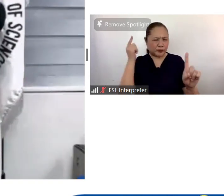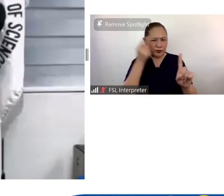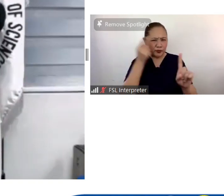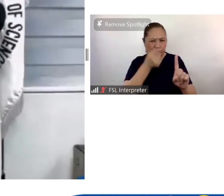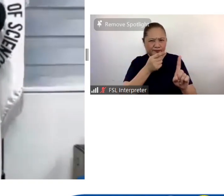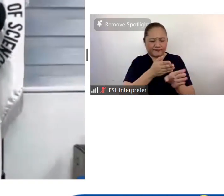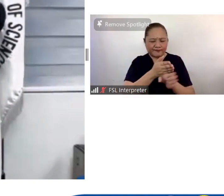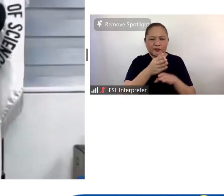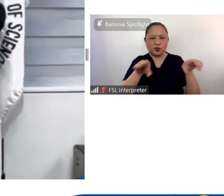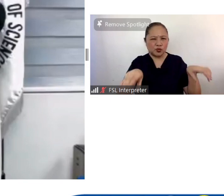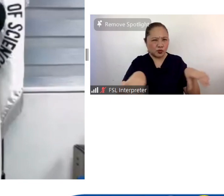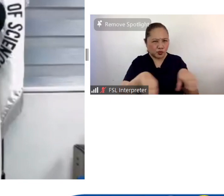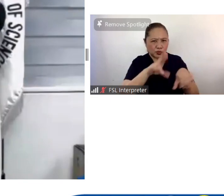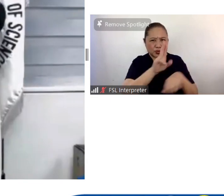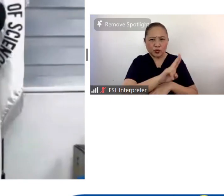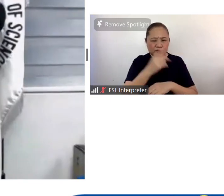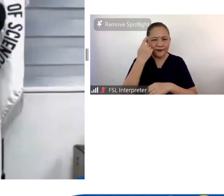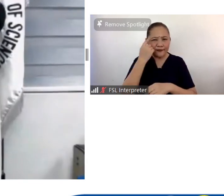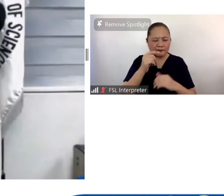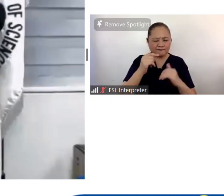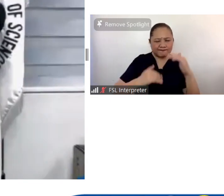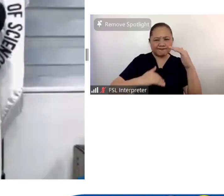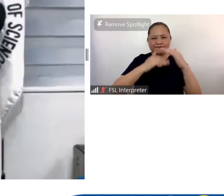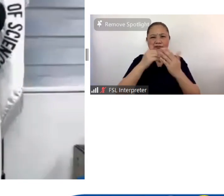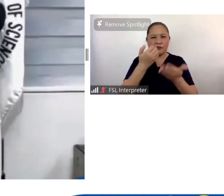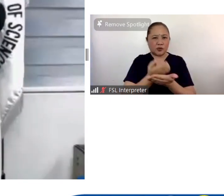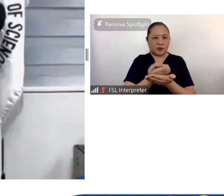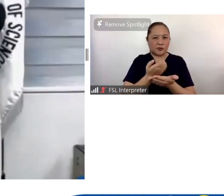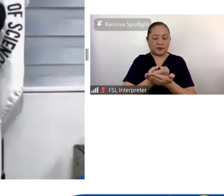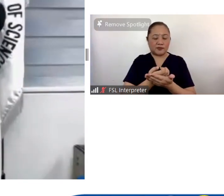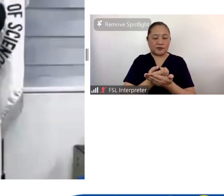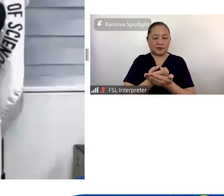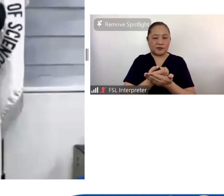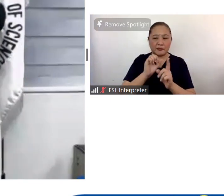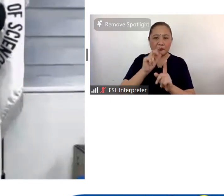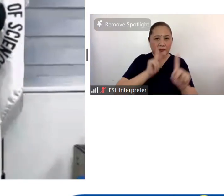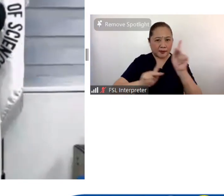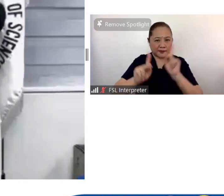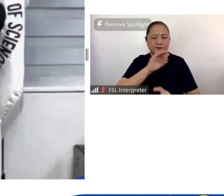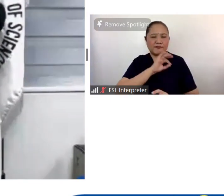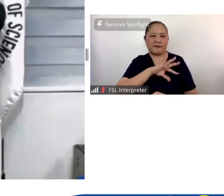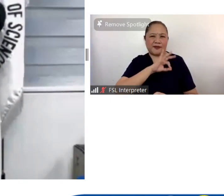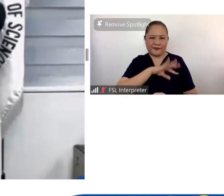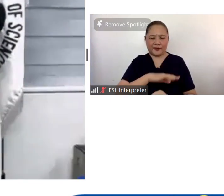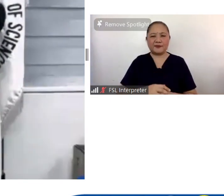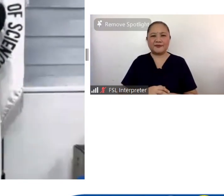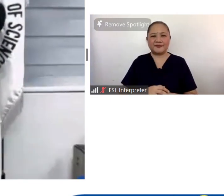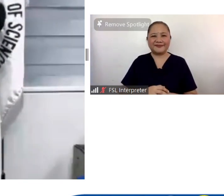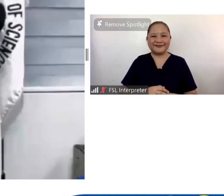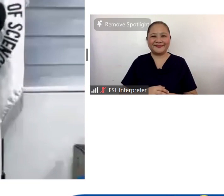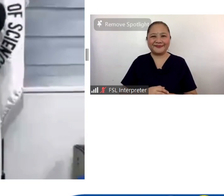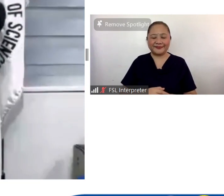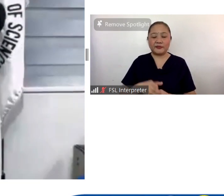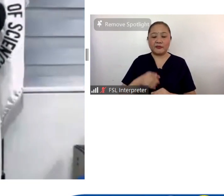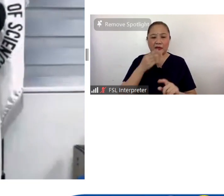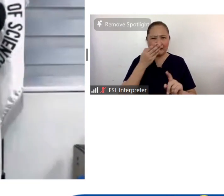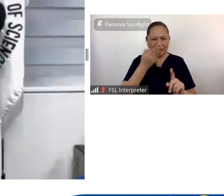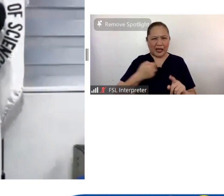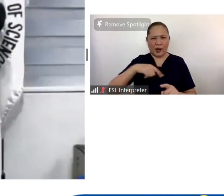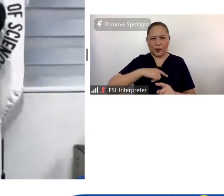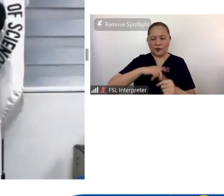and utilized in areas of maximum economic and social benefits for the people. Hence, it has become